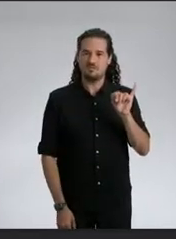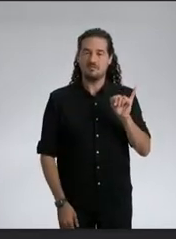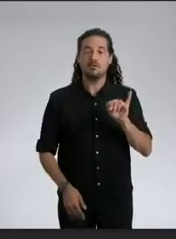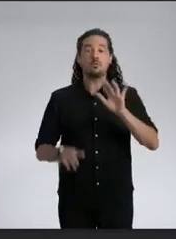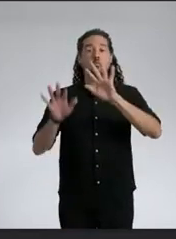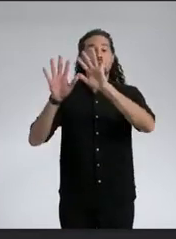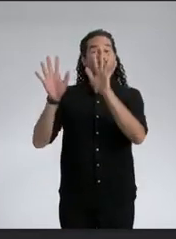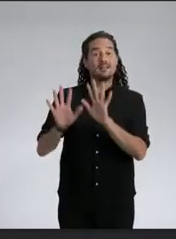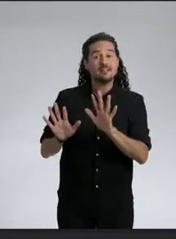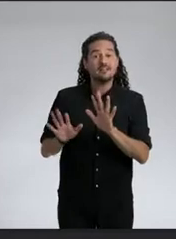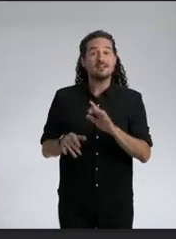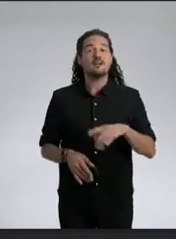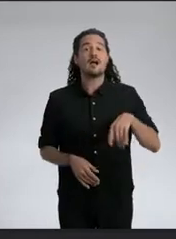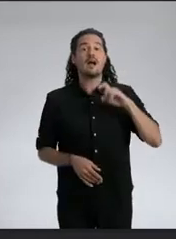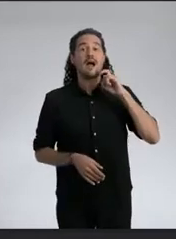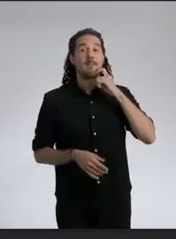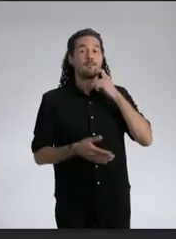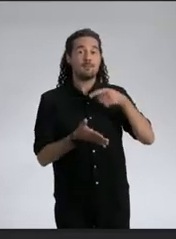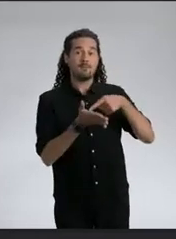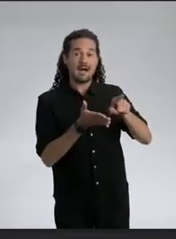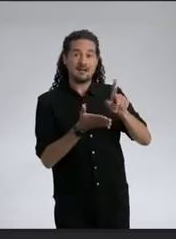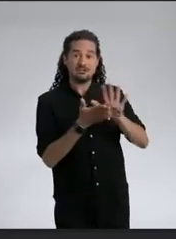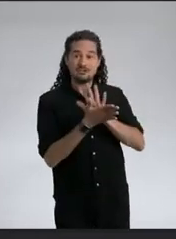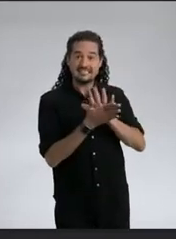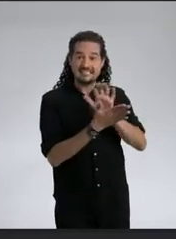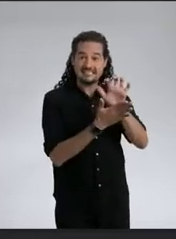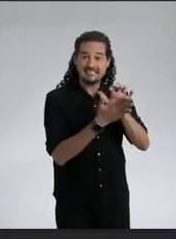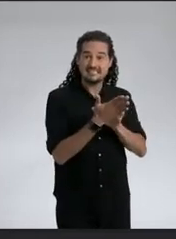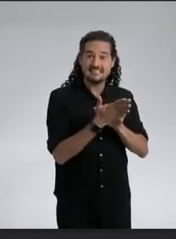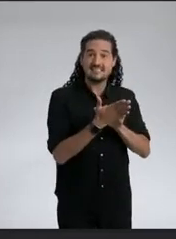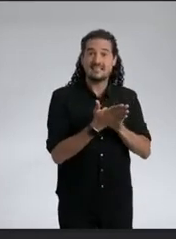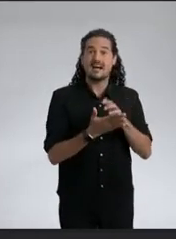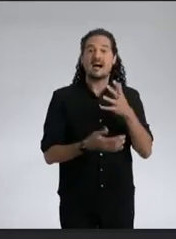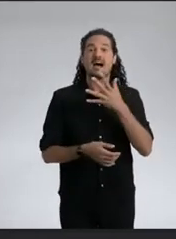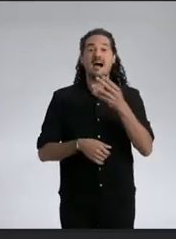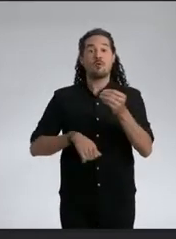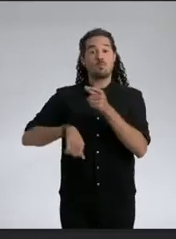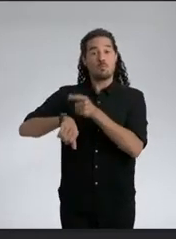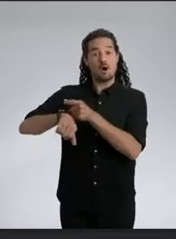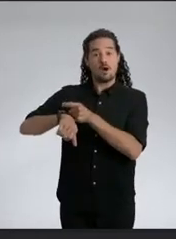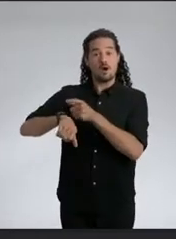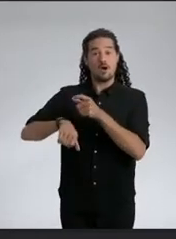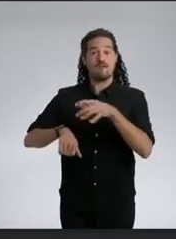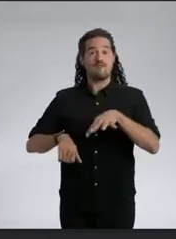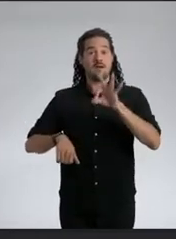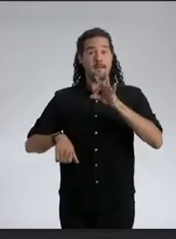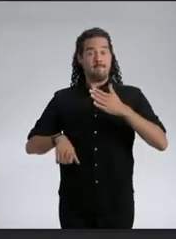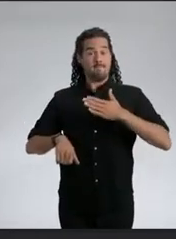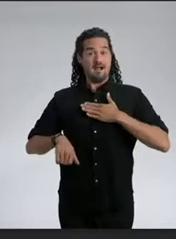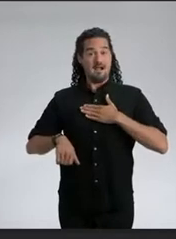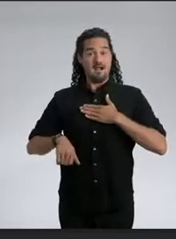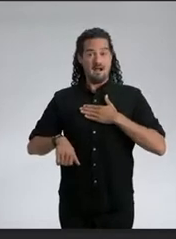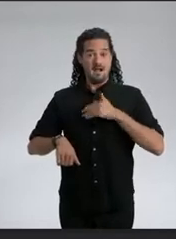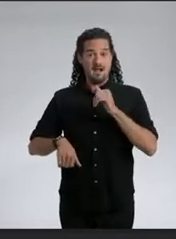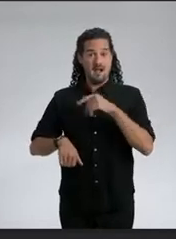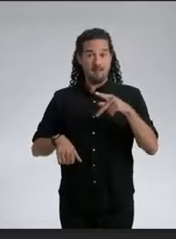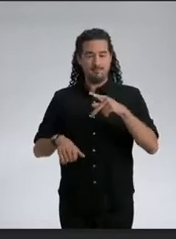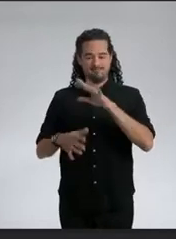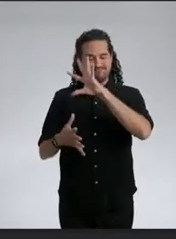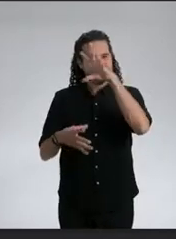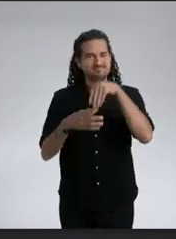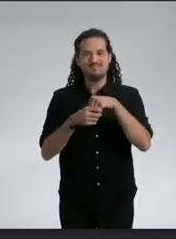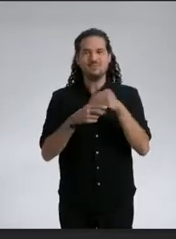and brand new watchOS apps like Find My, entirely with Swift UI. To see just a few of the enhancements that make